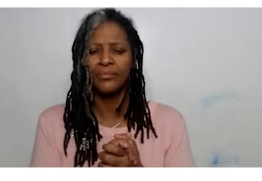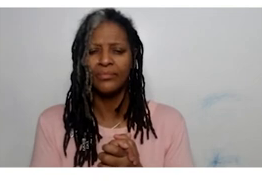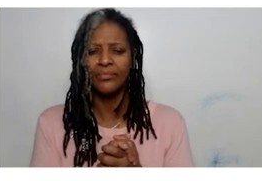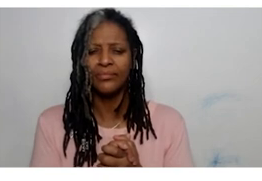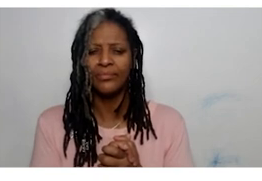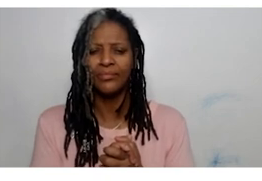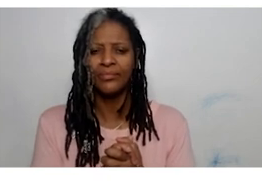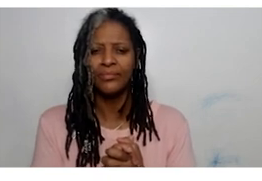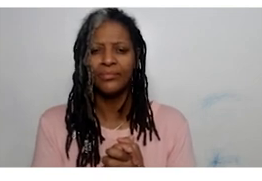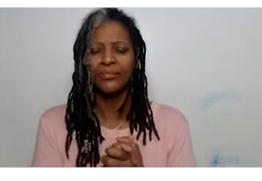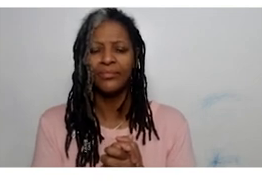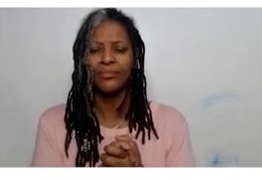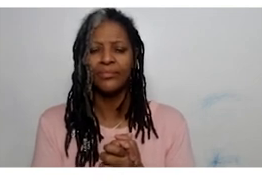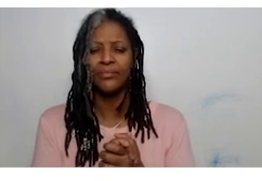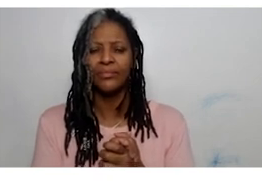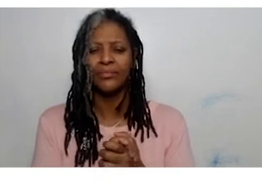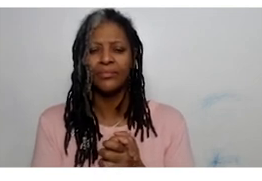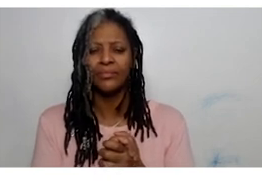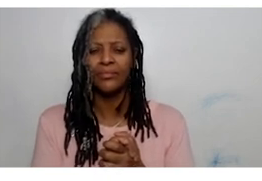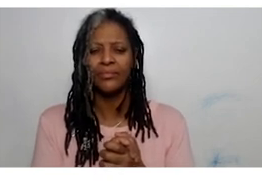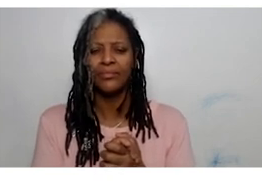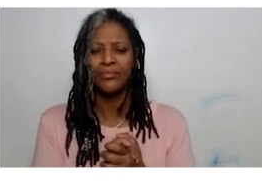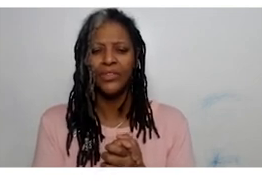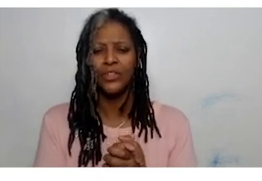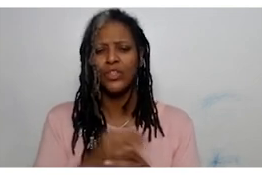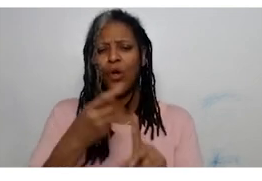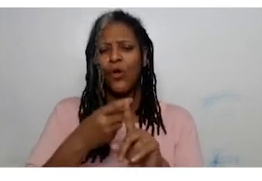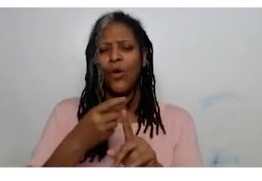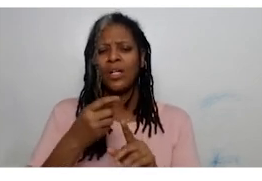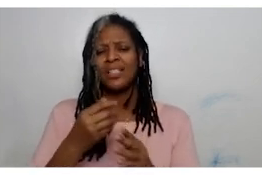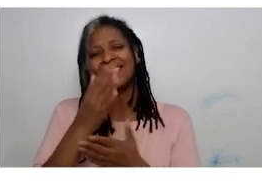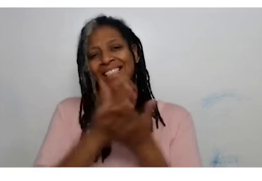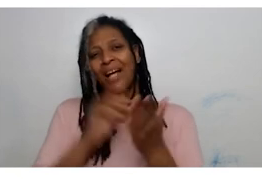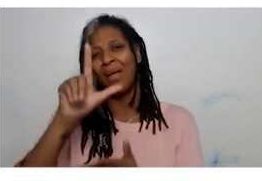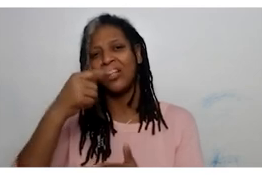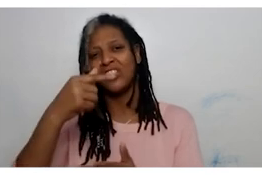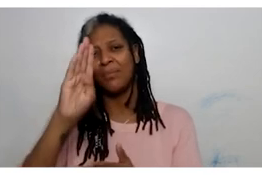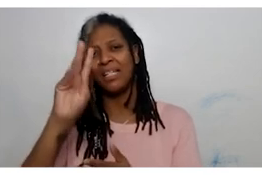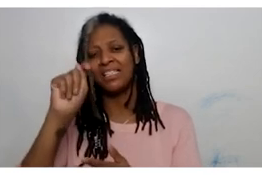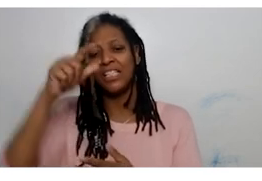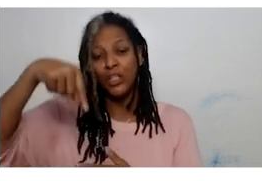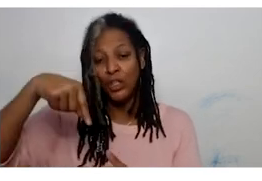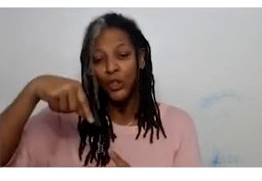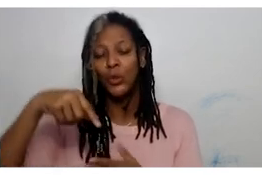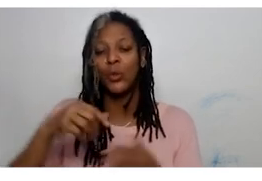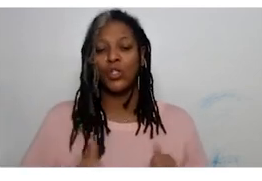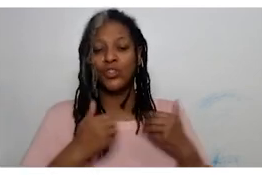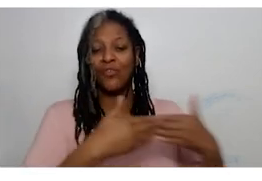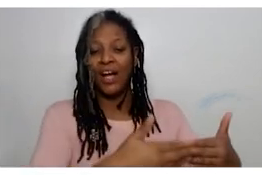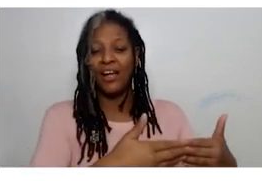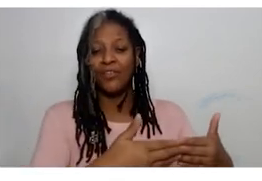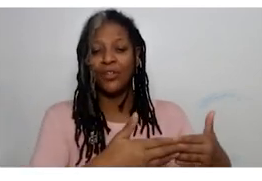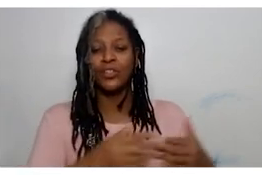plus survivors, if you're a religious provider, that may deter them from gaining your support. How can you make your space more safe for